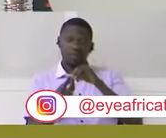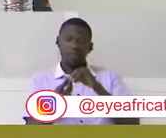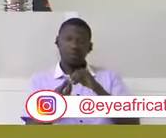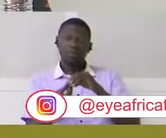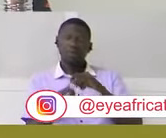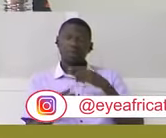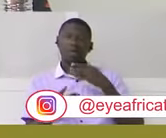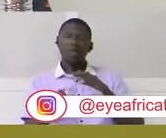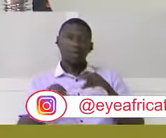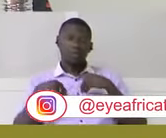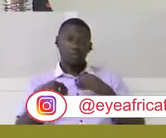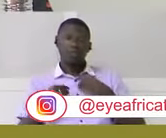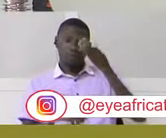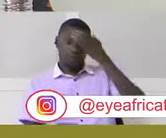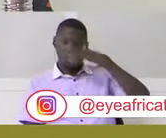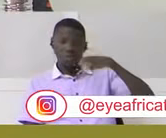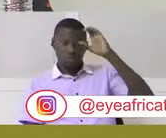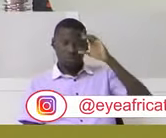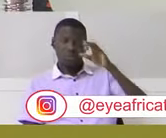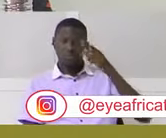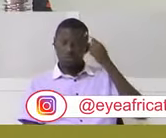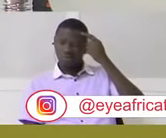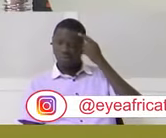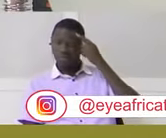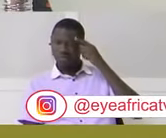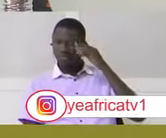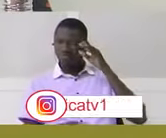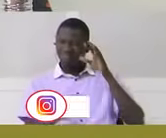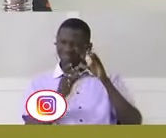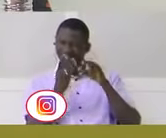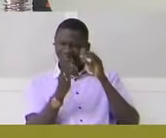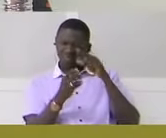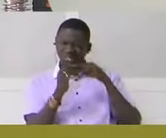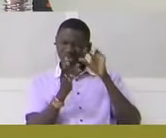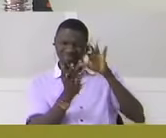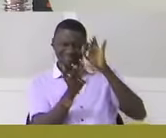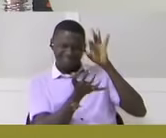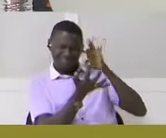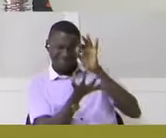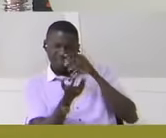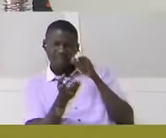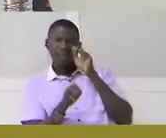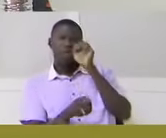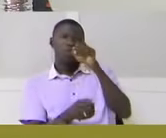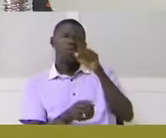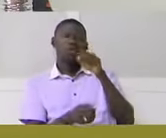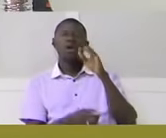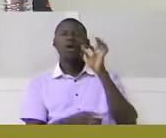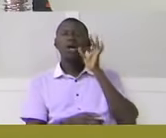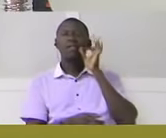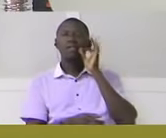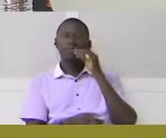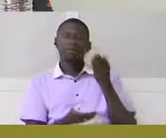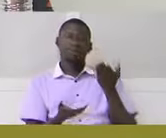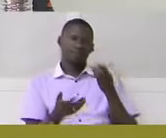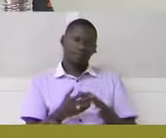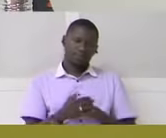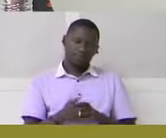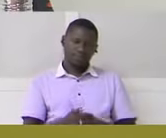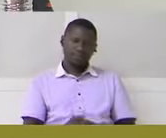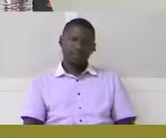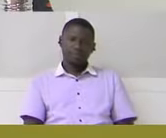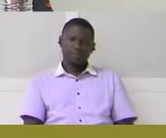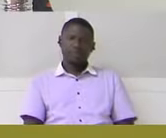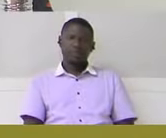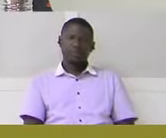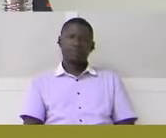answers. Mbe woko la ni la jalne. Sae mba bula la komiso na bulu, itelefongu ya jube, ya jaba keso woto,